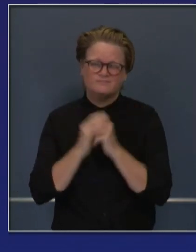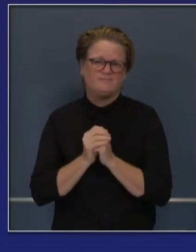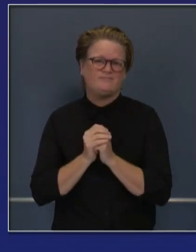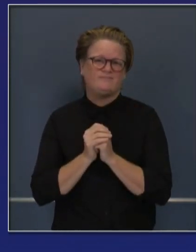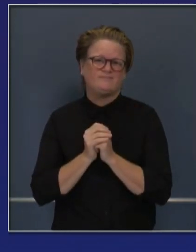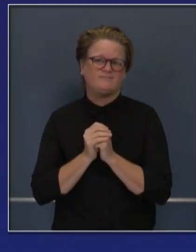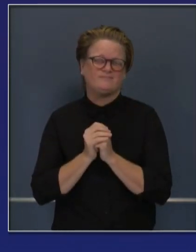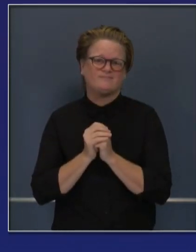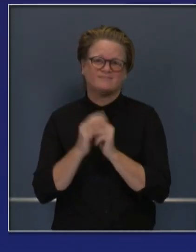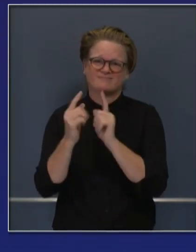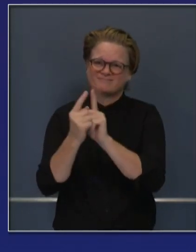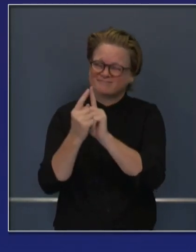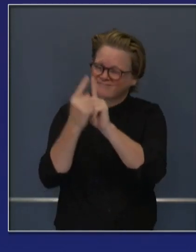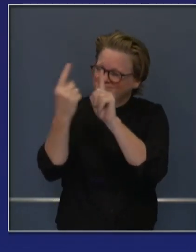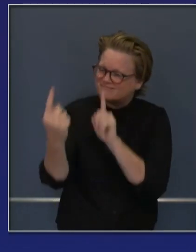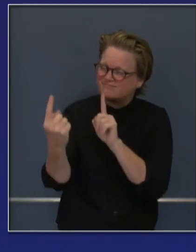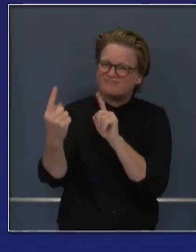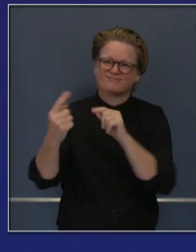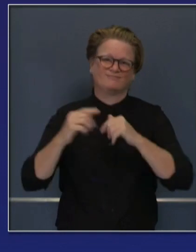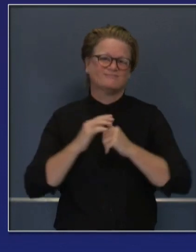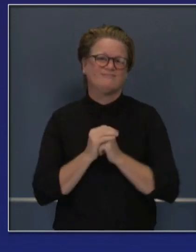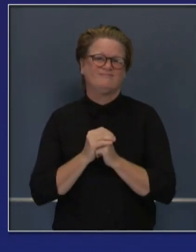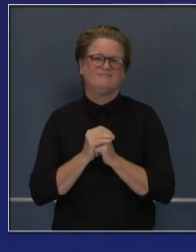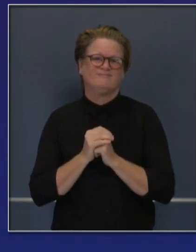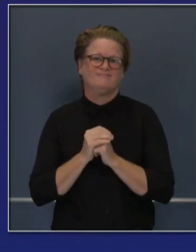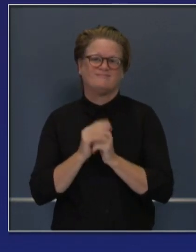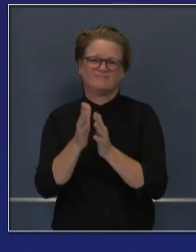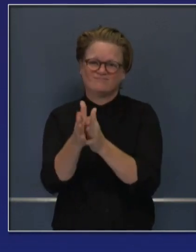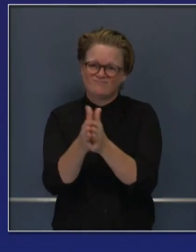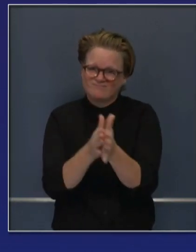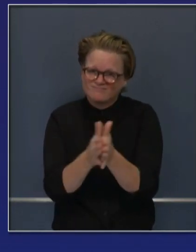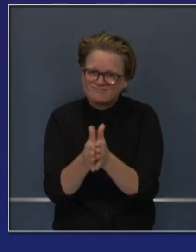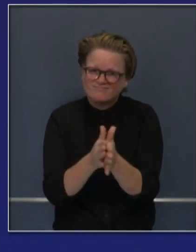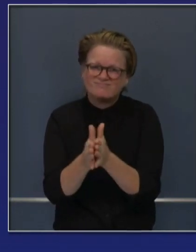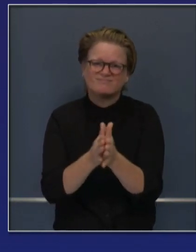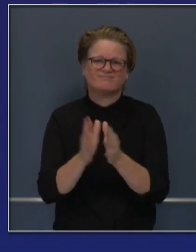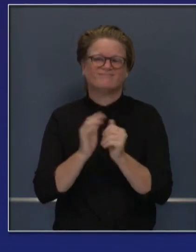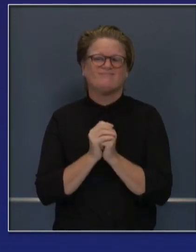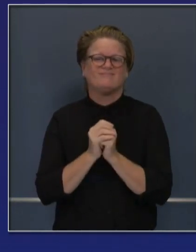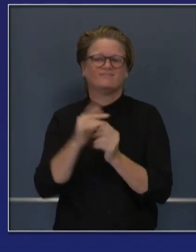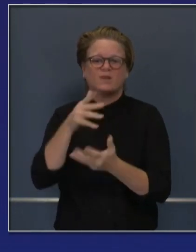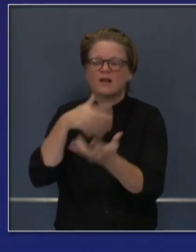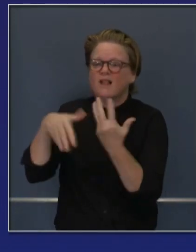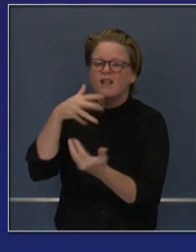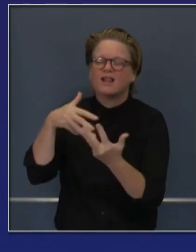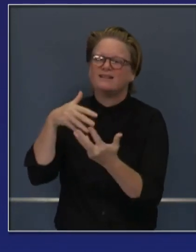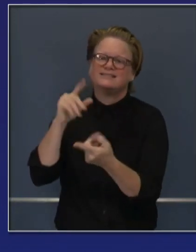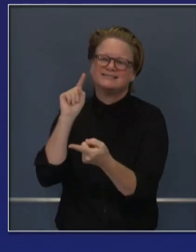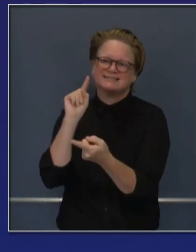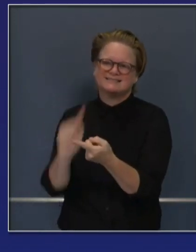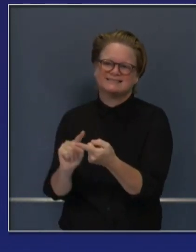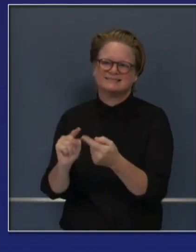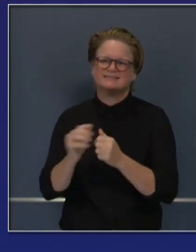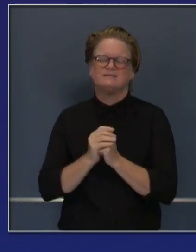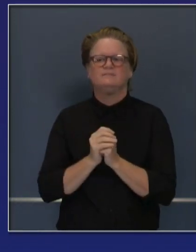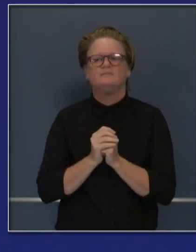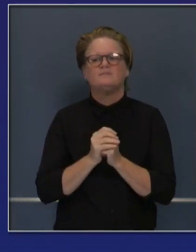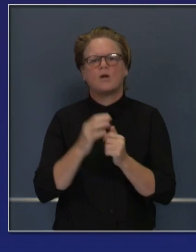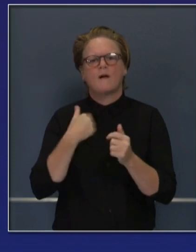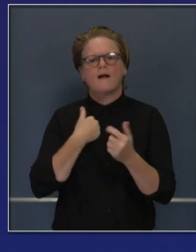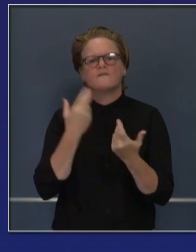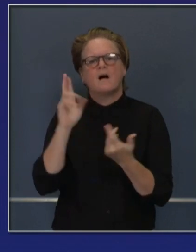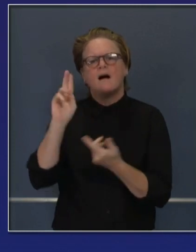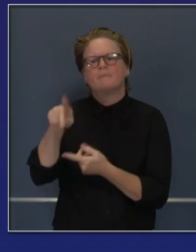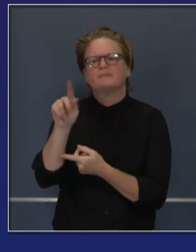in that space. On physically distancing, we'll also be augmenting and putting out more guidance as well as more